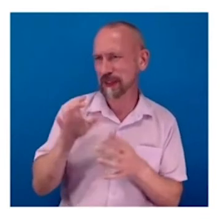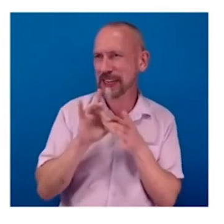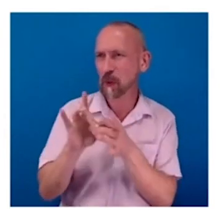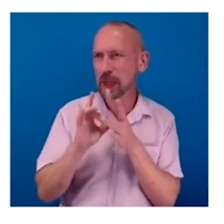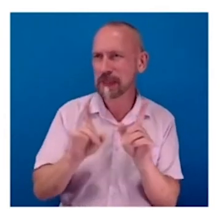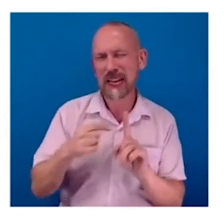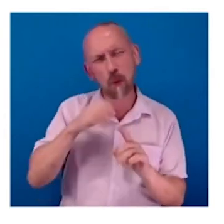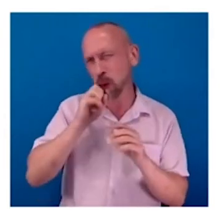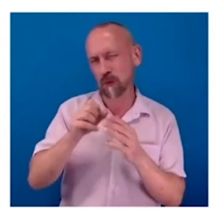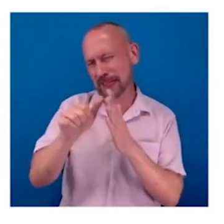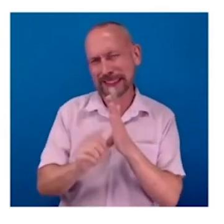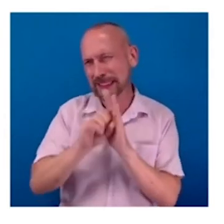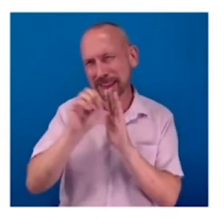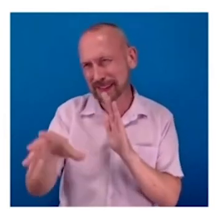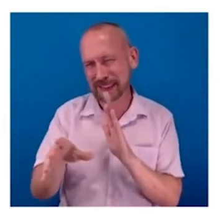think that